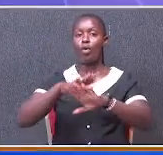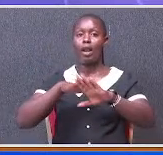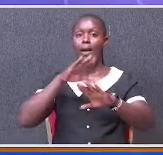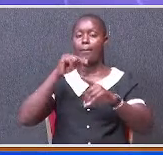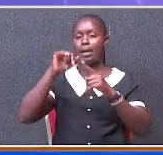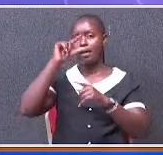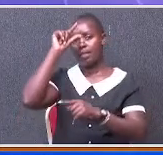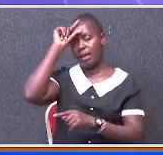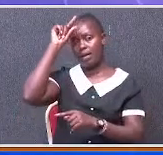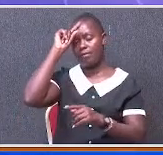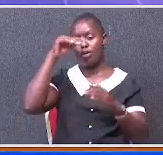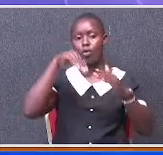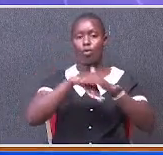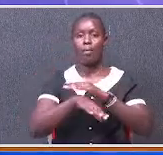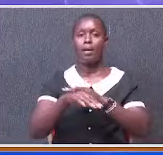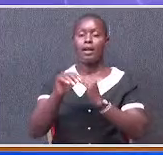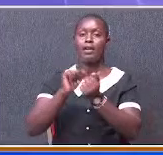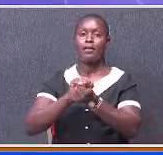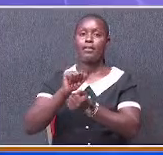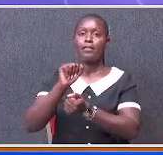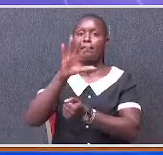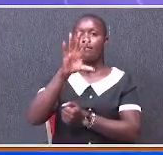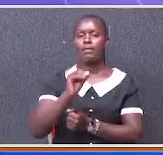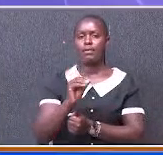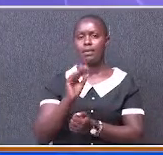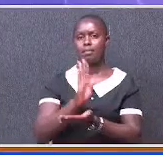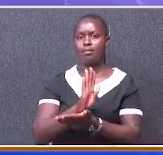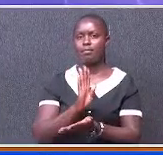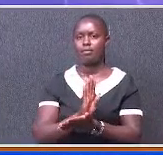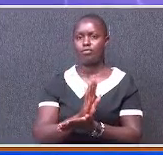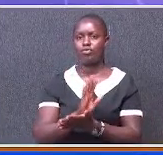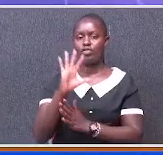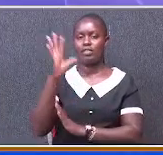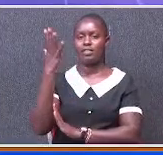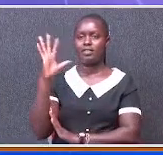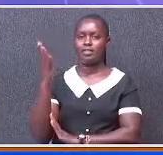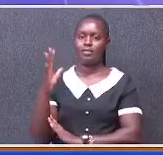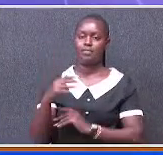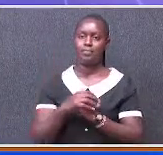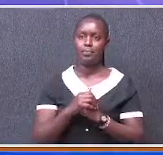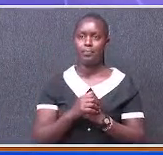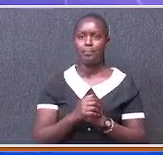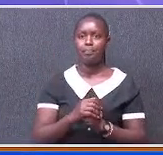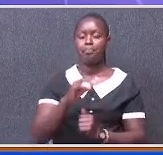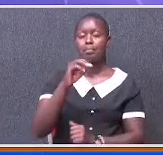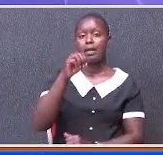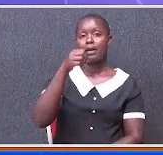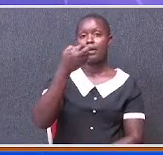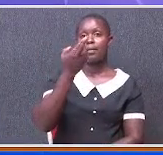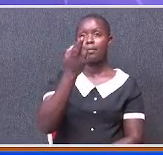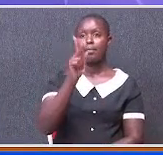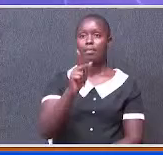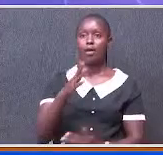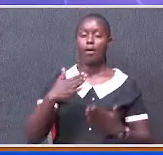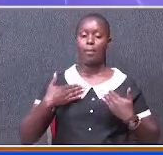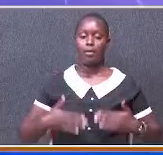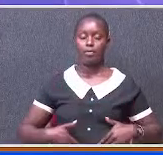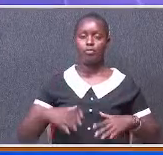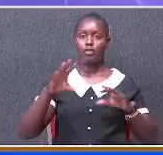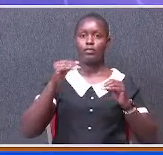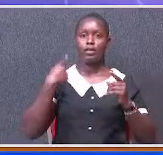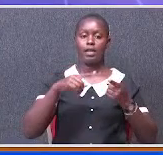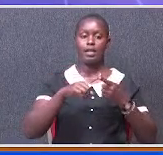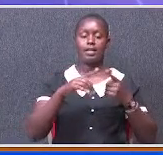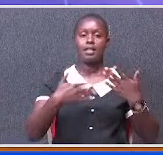government is planned 15 billion trees. Now elsewhere, former Bungoma East MP Mark Baraza, whose mutilated body was found in his farm